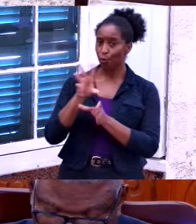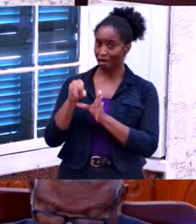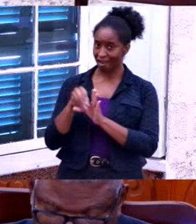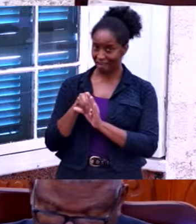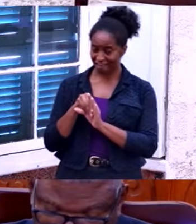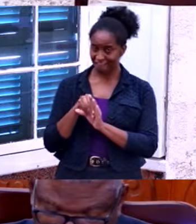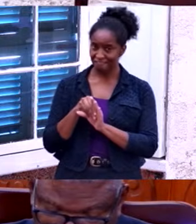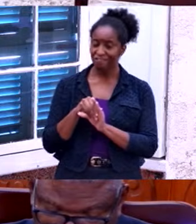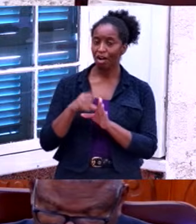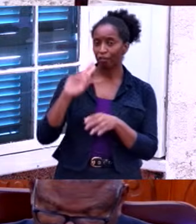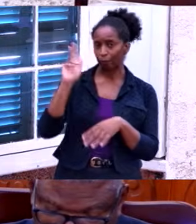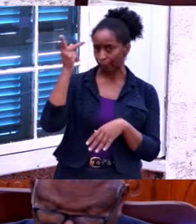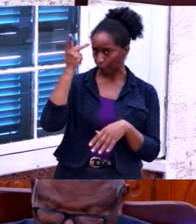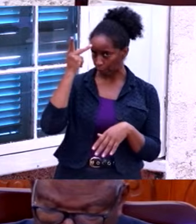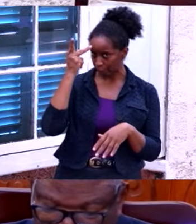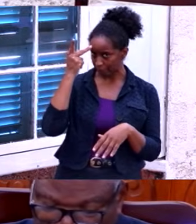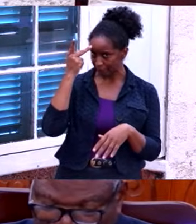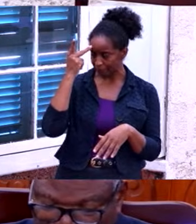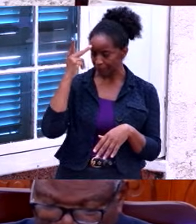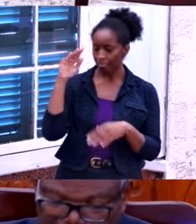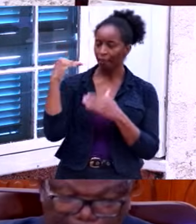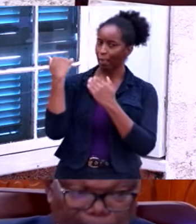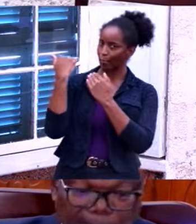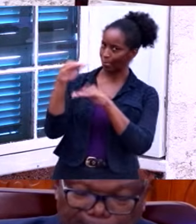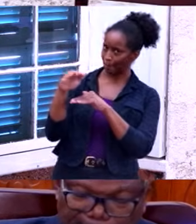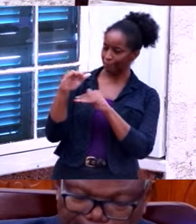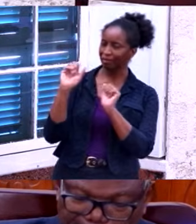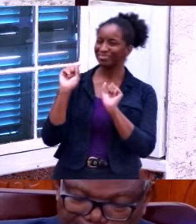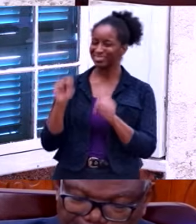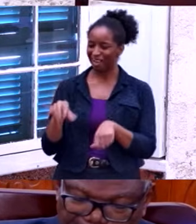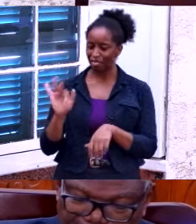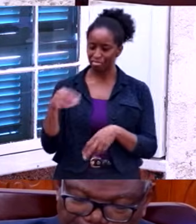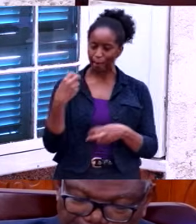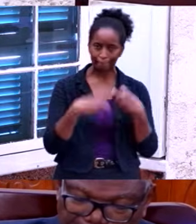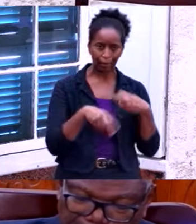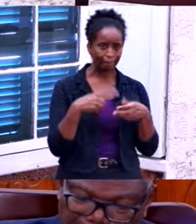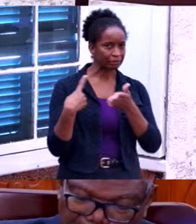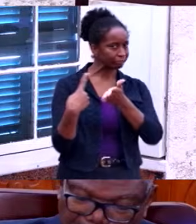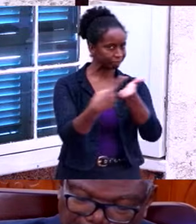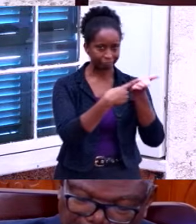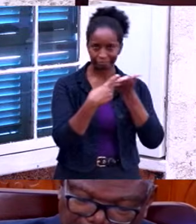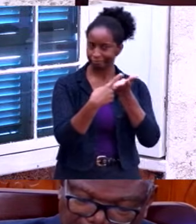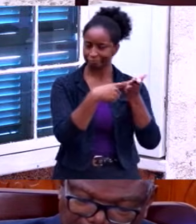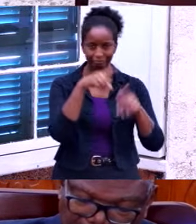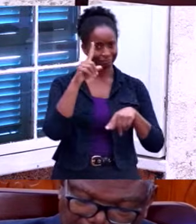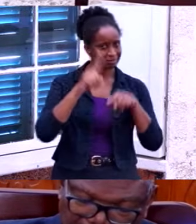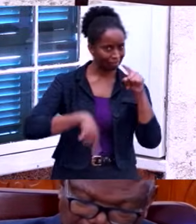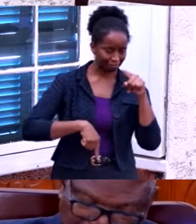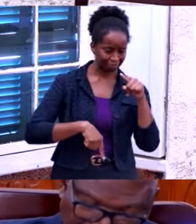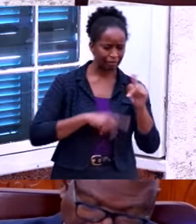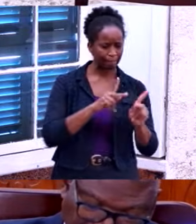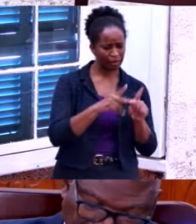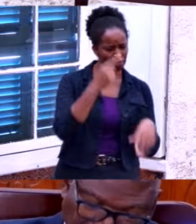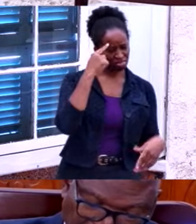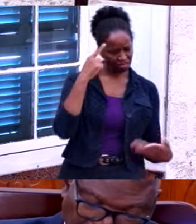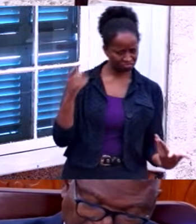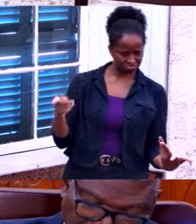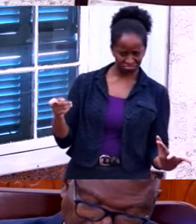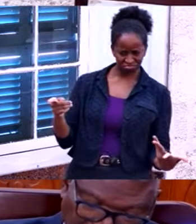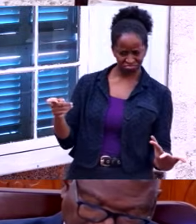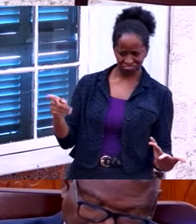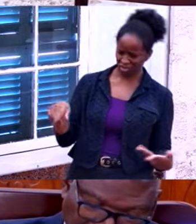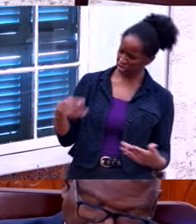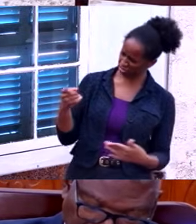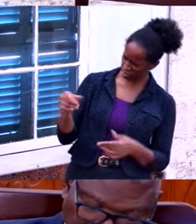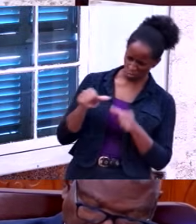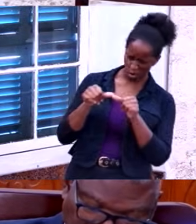about it in public. The fact that they haven't heard you speaking about it in public, they interpret that to mean that you really ain't